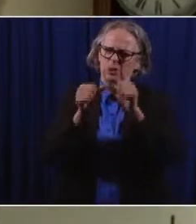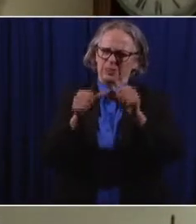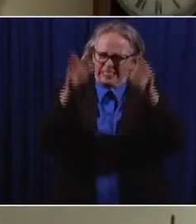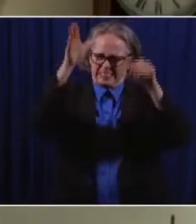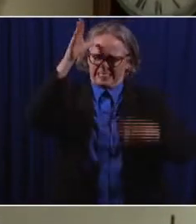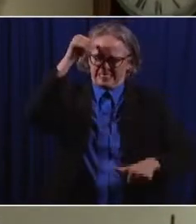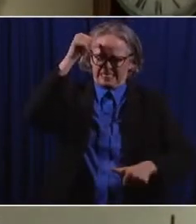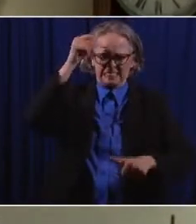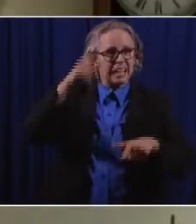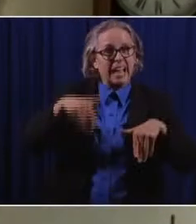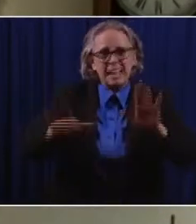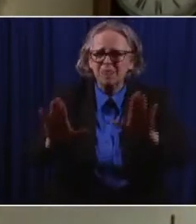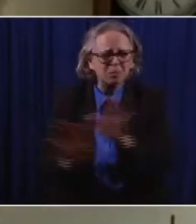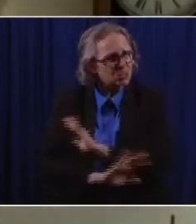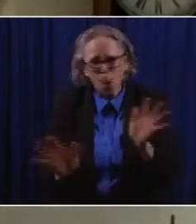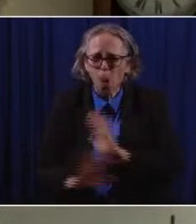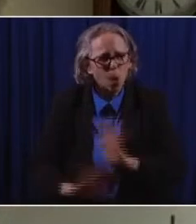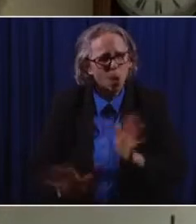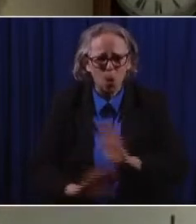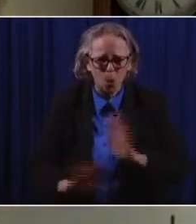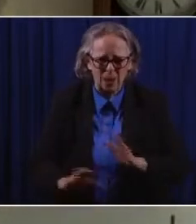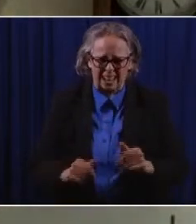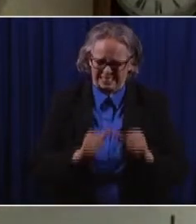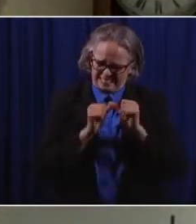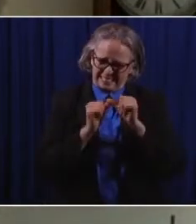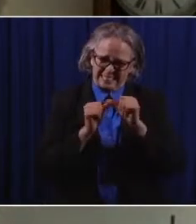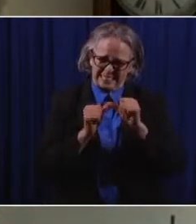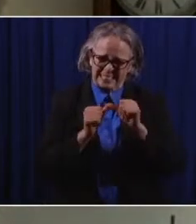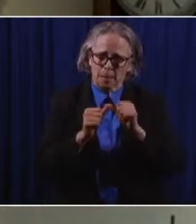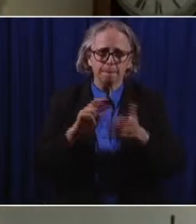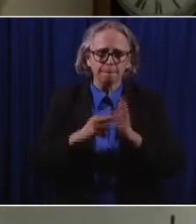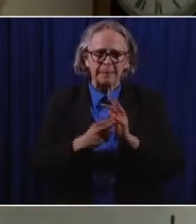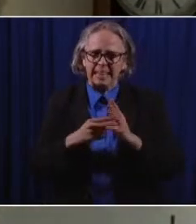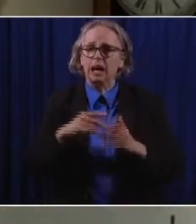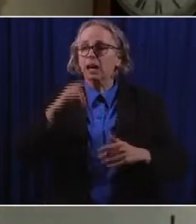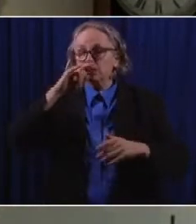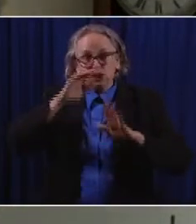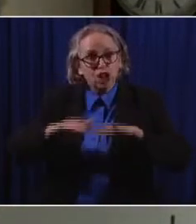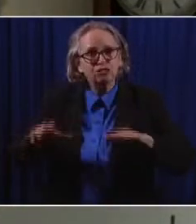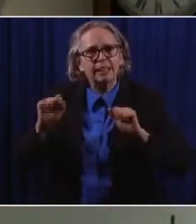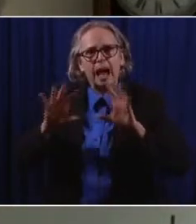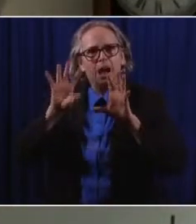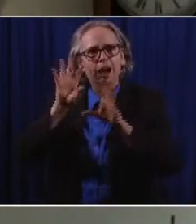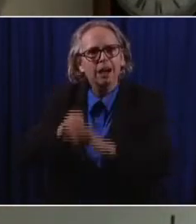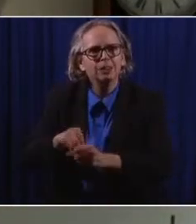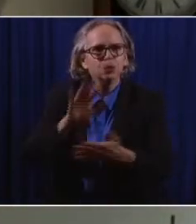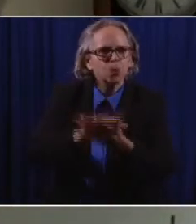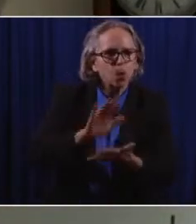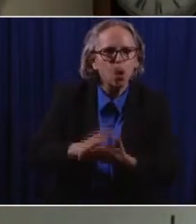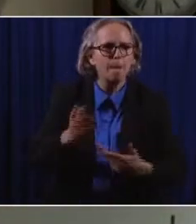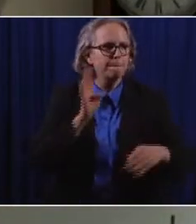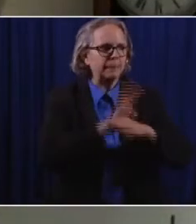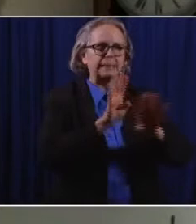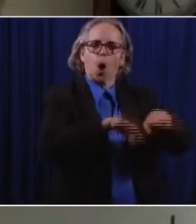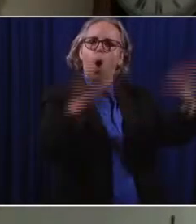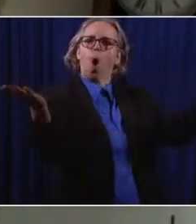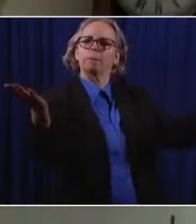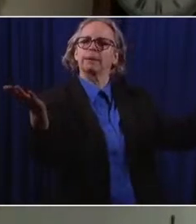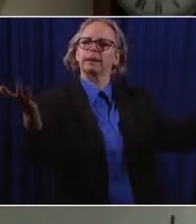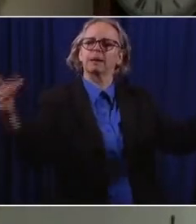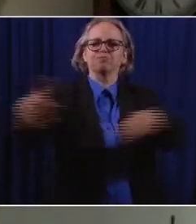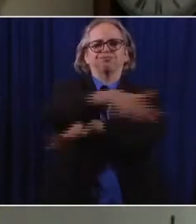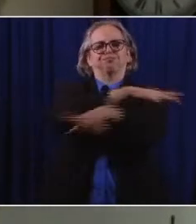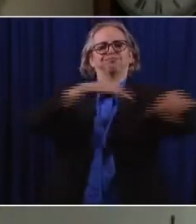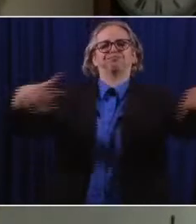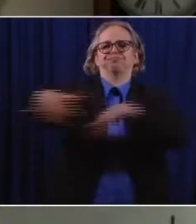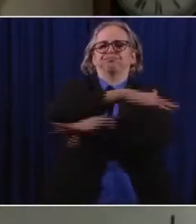the things that we need to do, our kids can play sports. Our kids can go to school. We can keep our businesses open. But it's only if we do these other things like